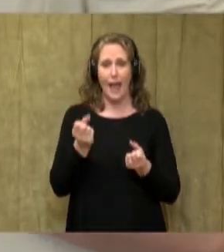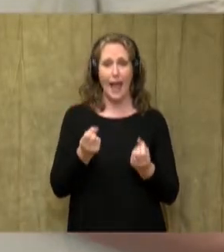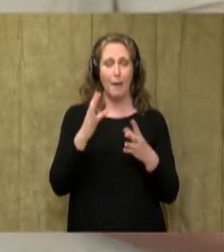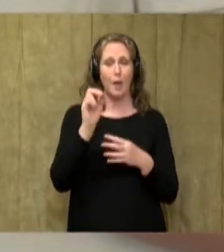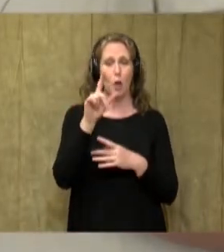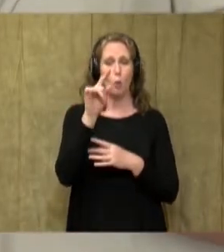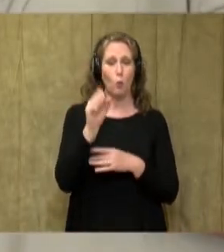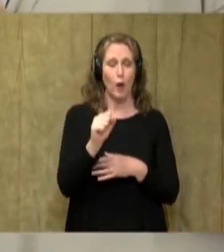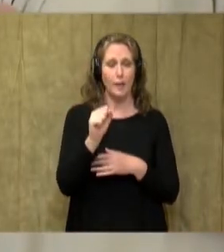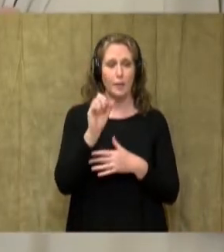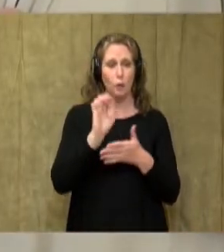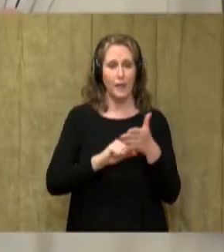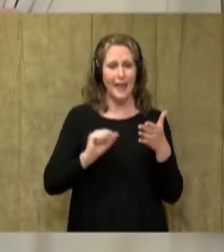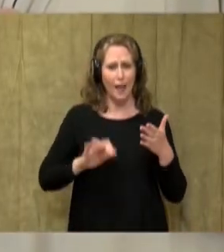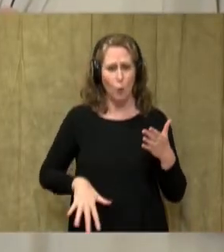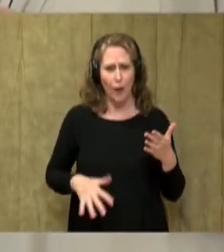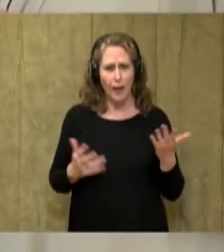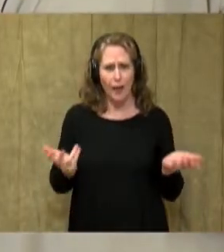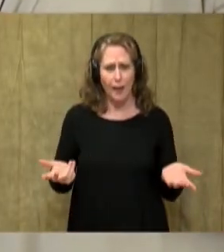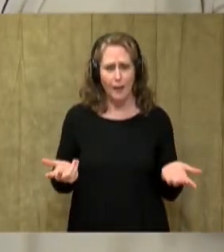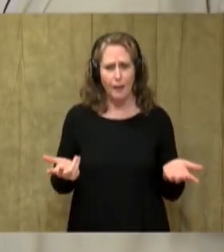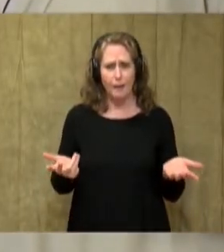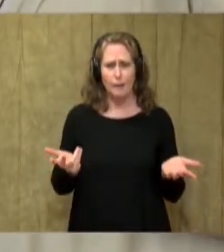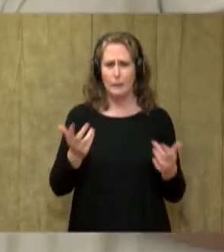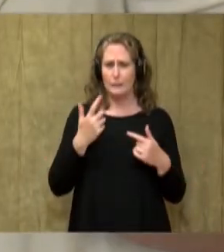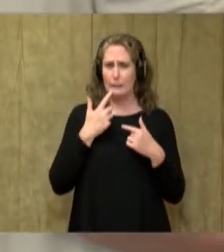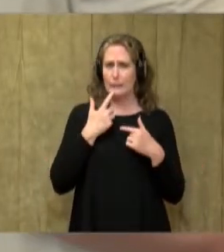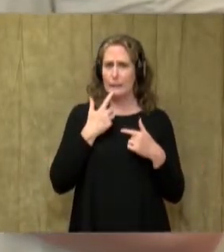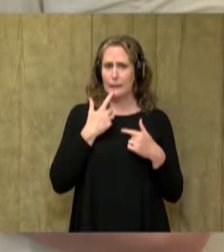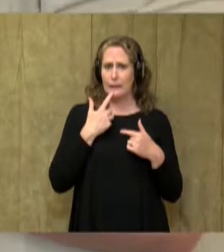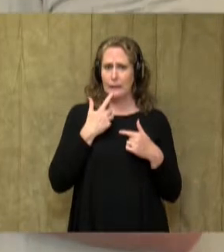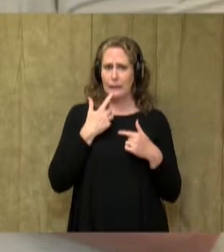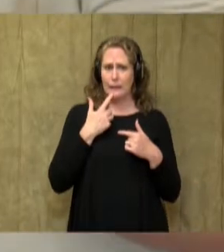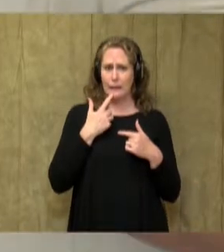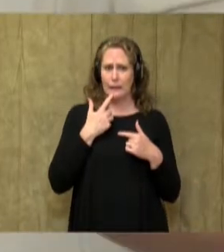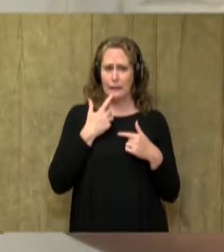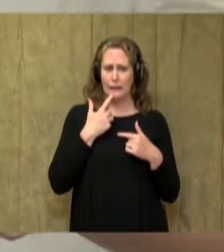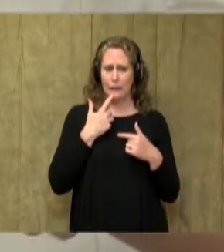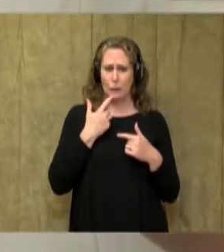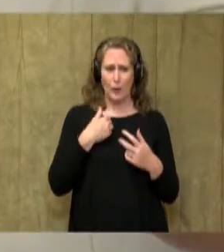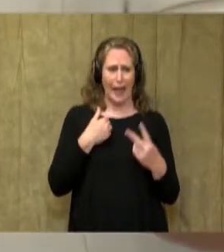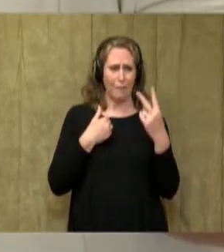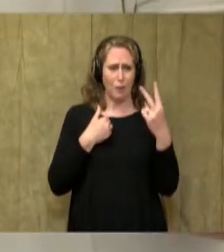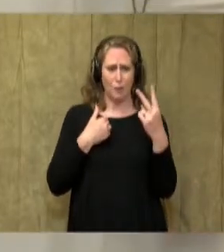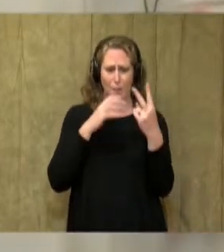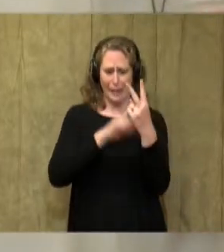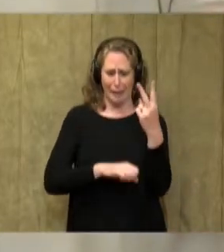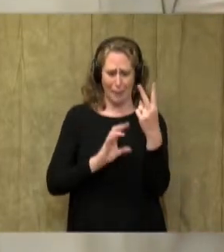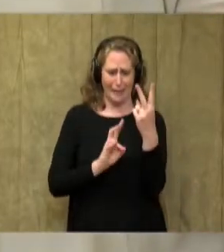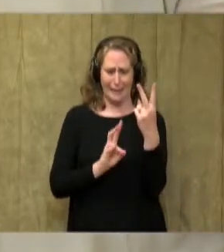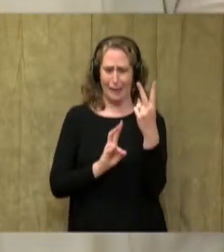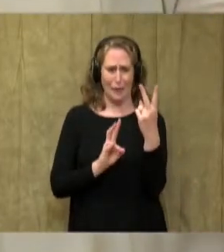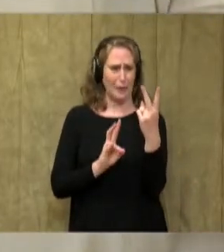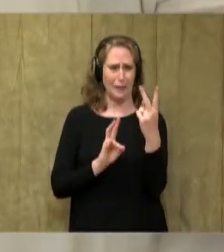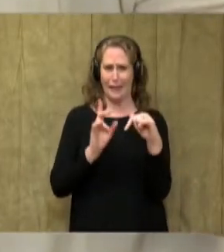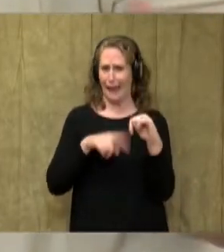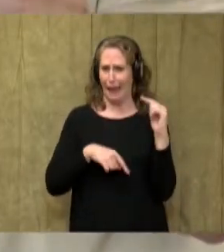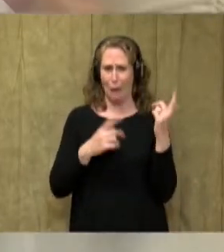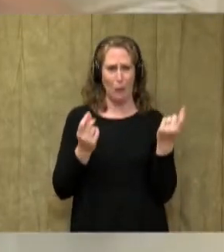do we need to take away? Oh, we need to take away 7 ones, but we don't have 7 ones. What do we need to